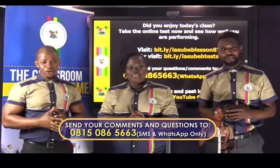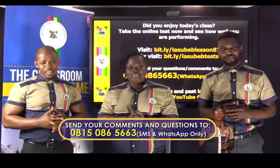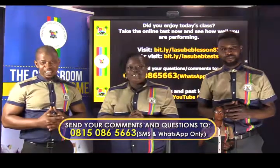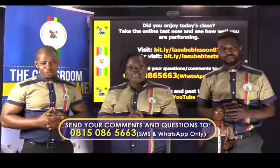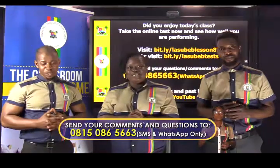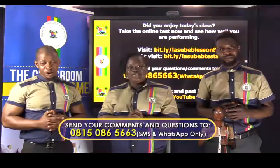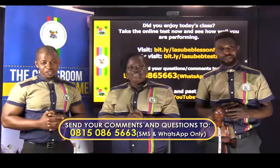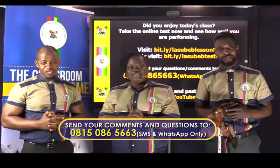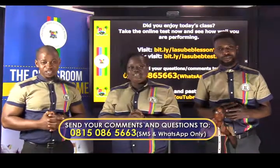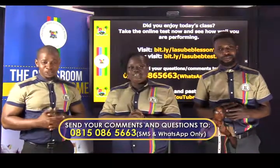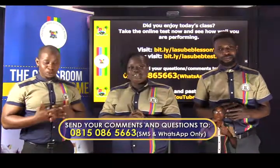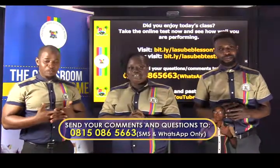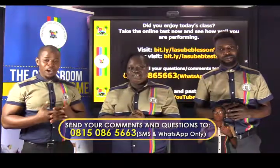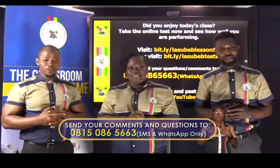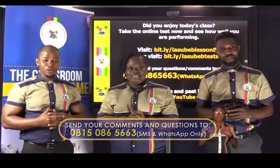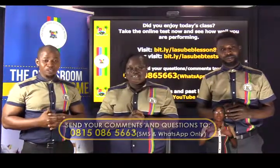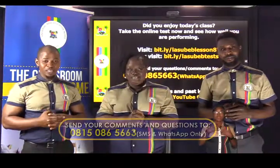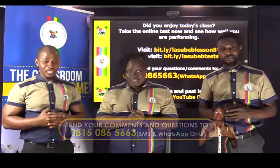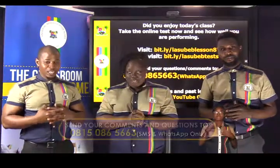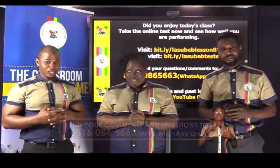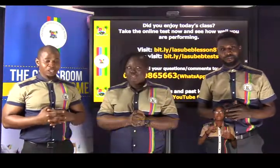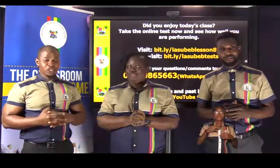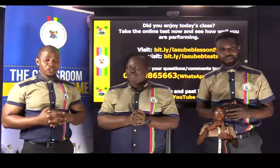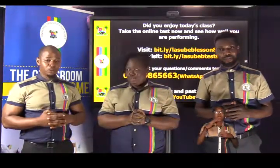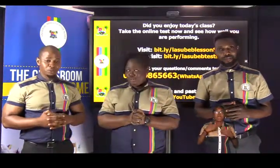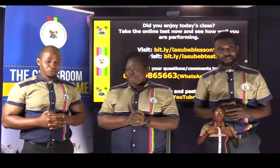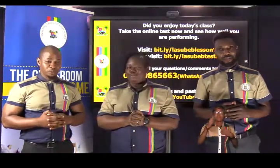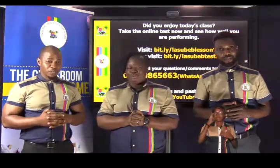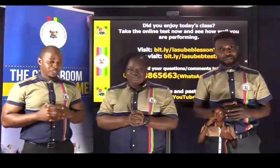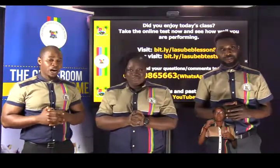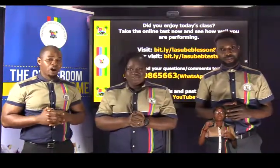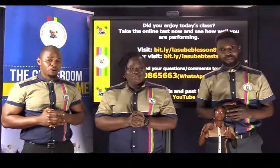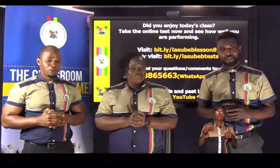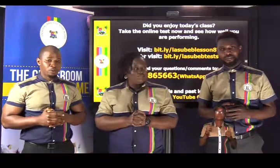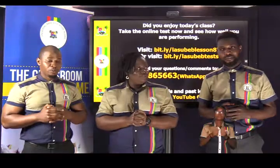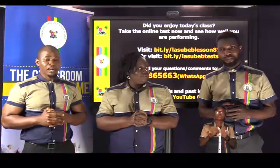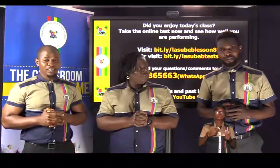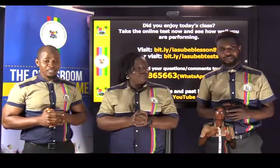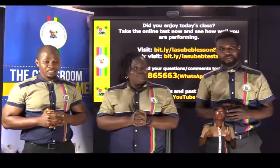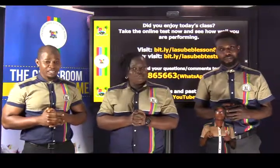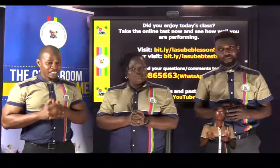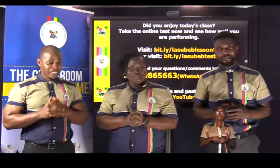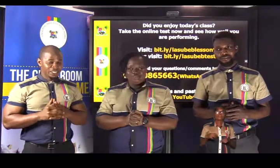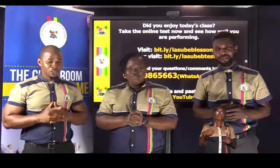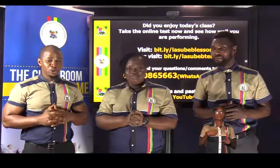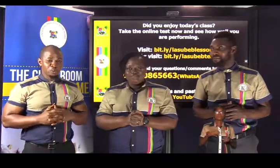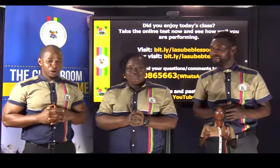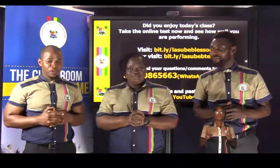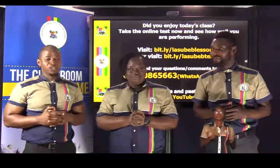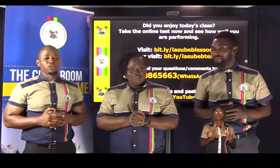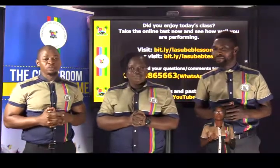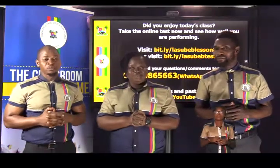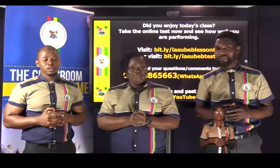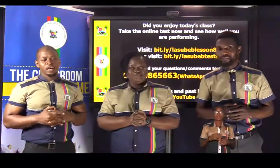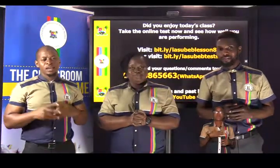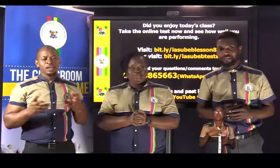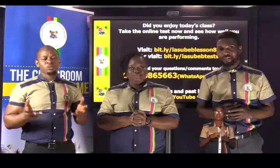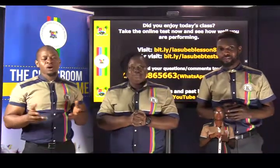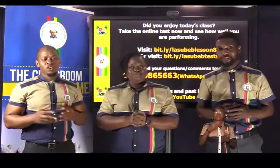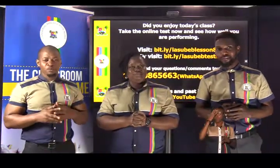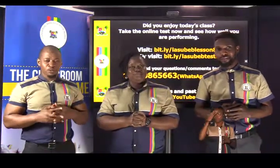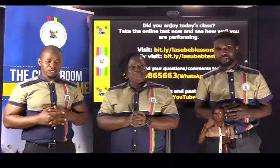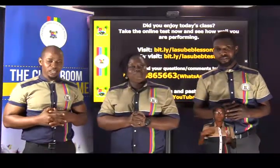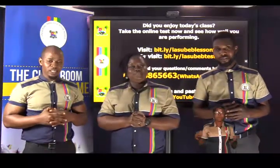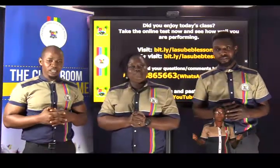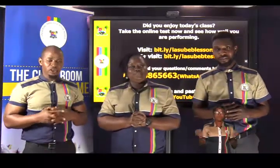have had fun learning with us, because we have had fun teaching you. Now, practice leads to perfection. And that